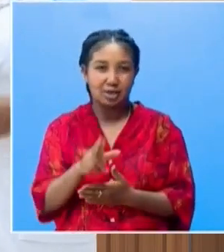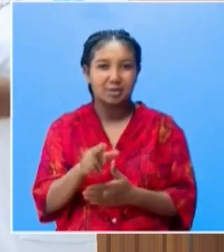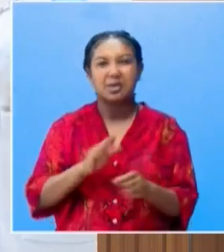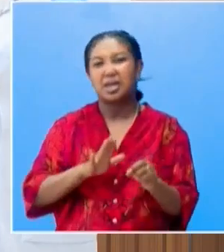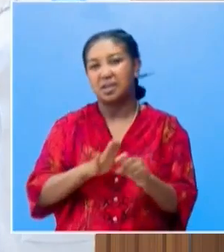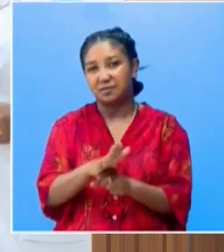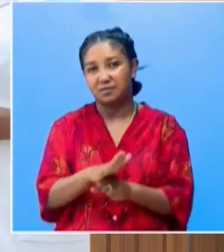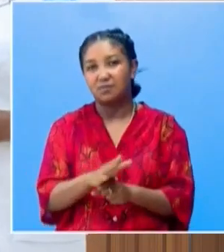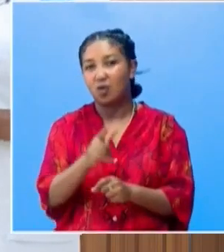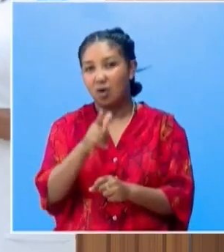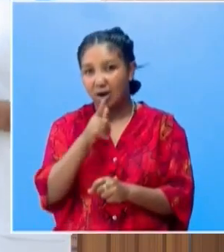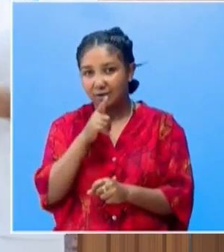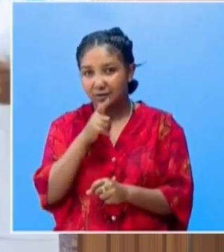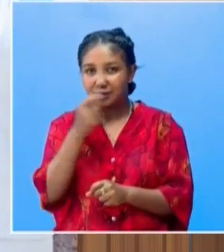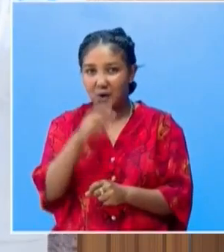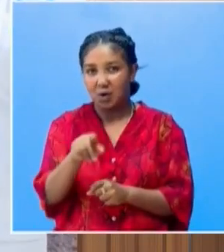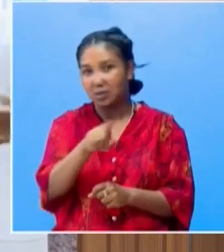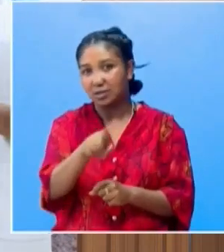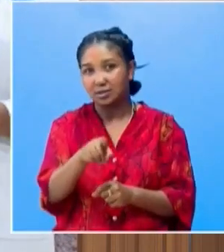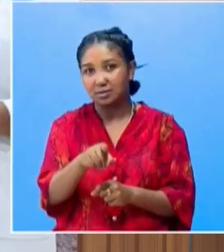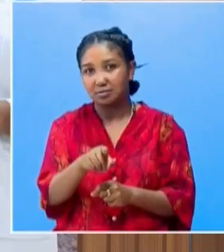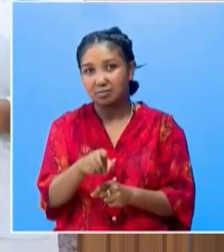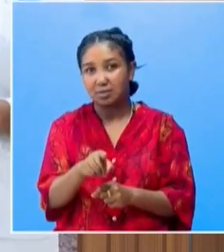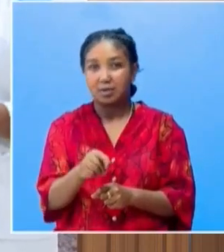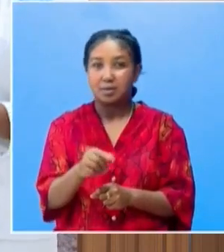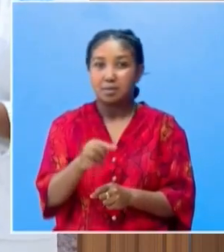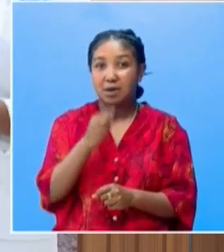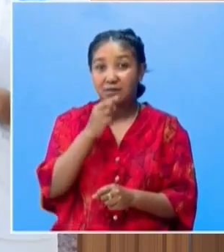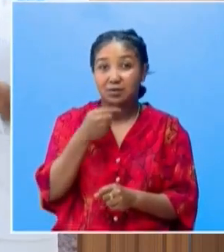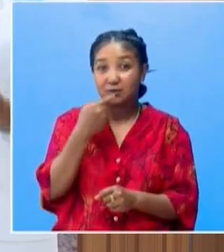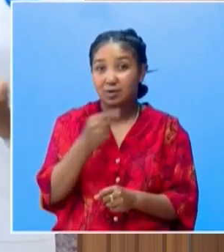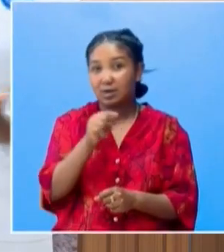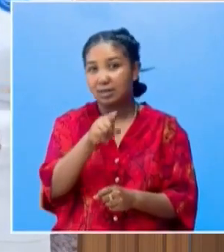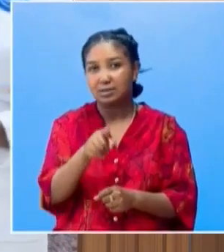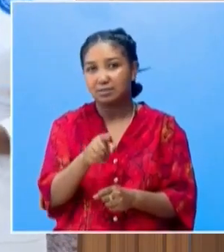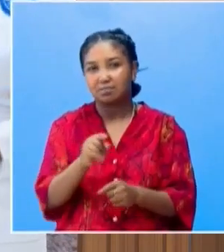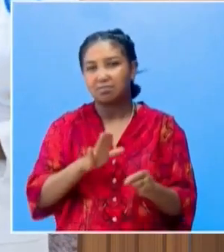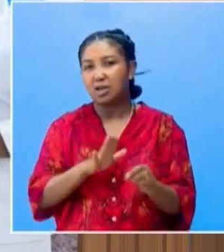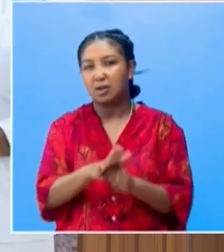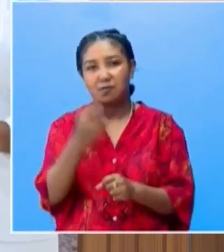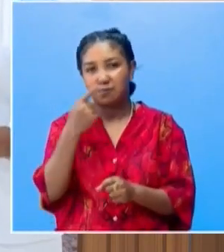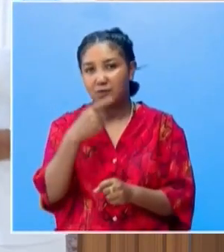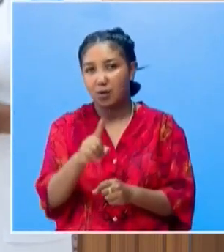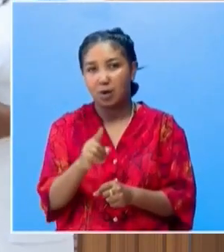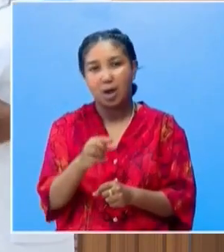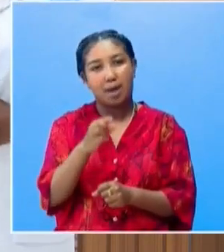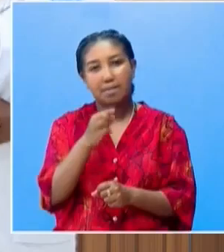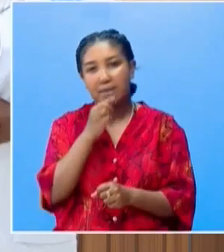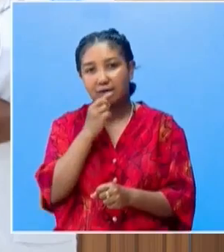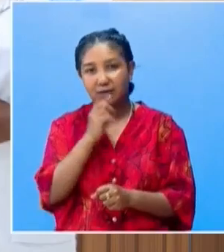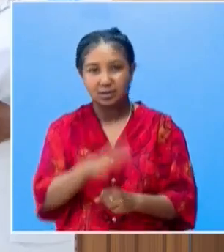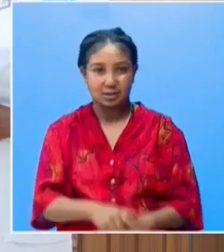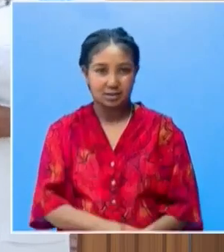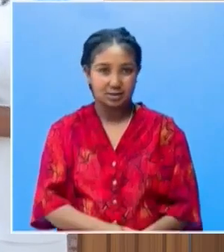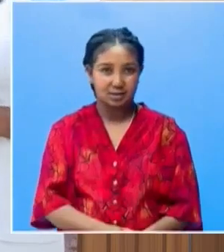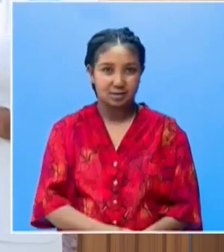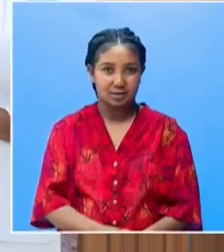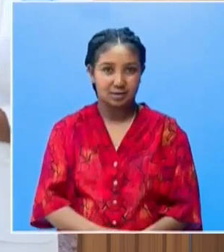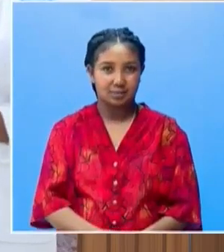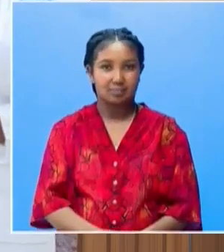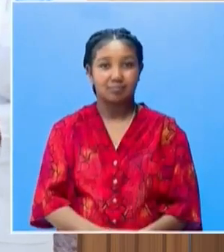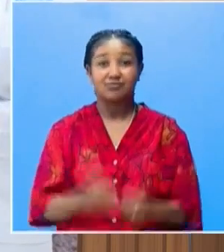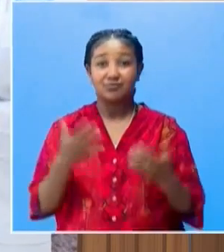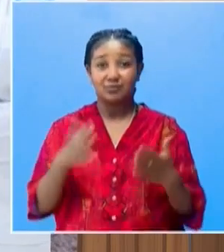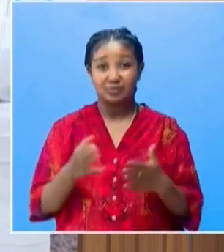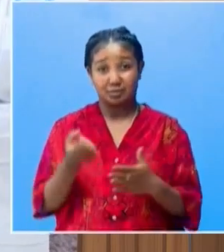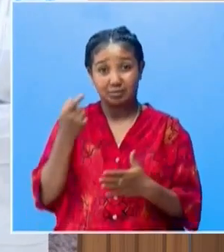enough for lunch. Or if it is about the breakfast, you can say it is enough for breakfast. Have you